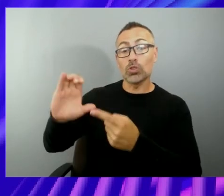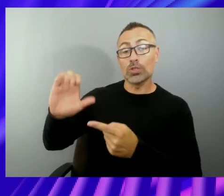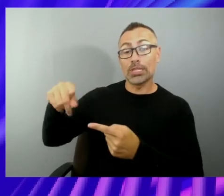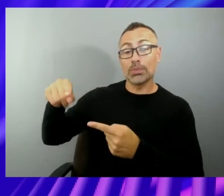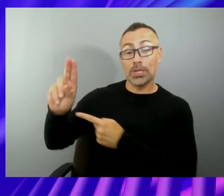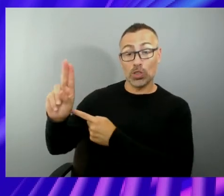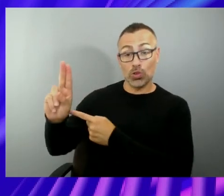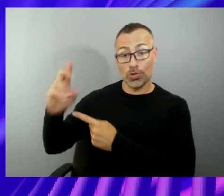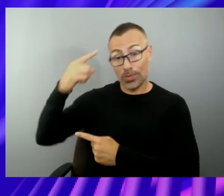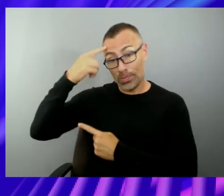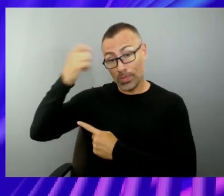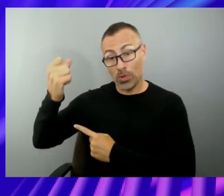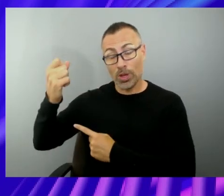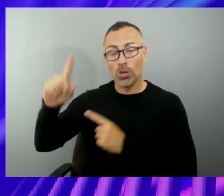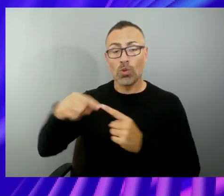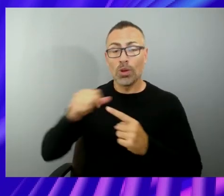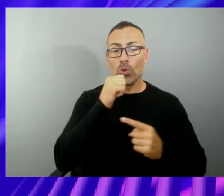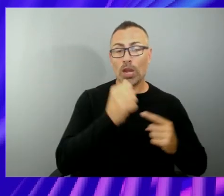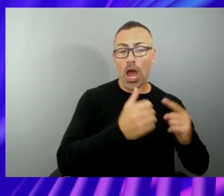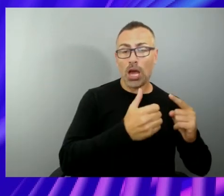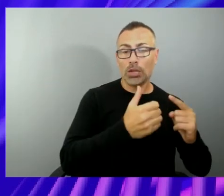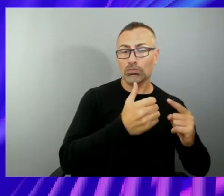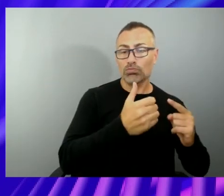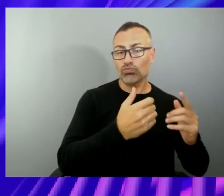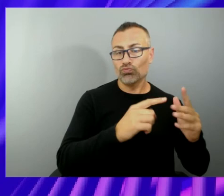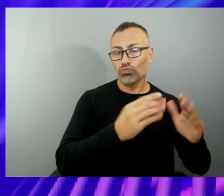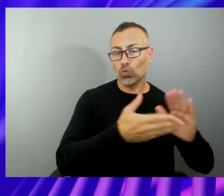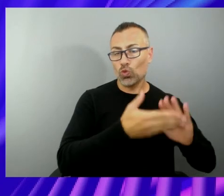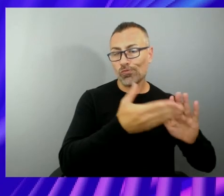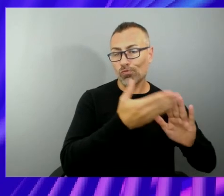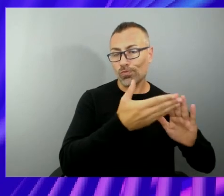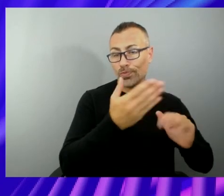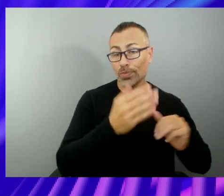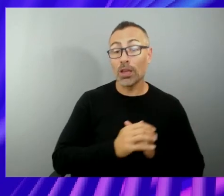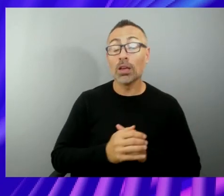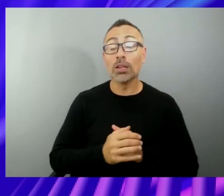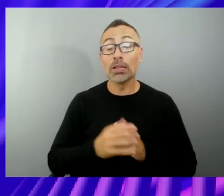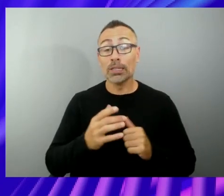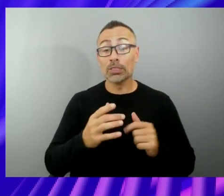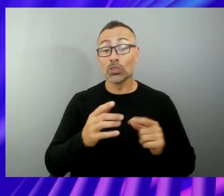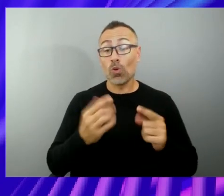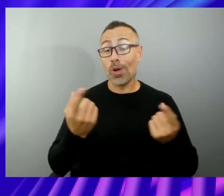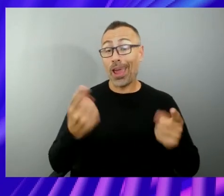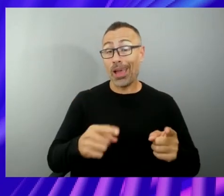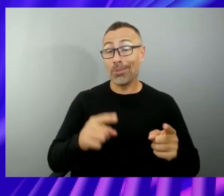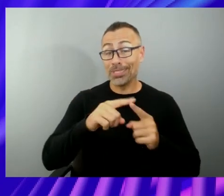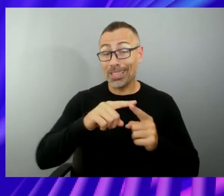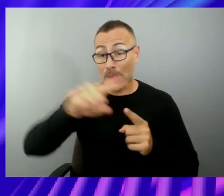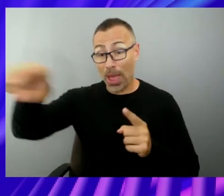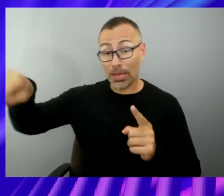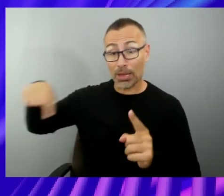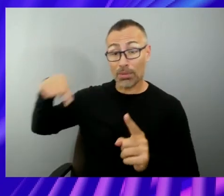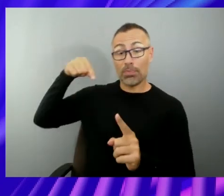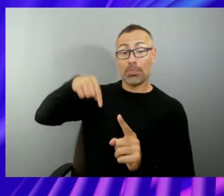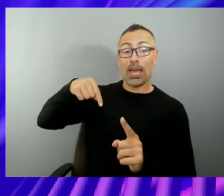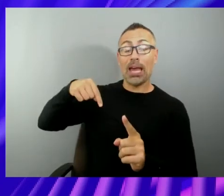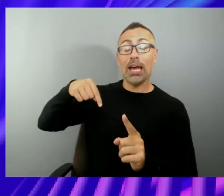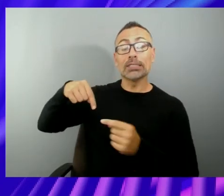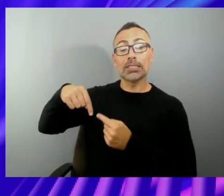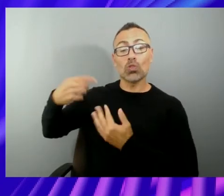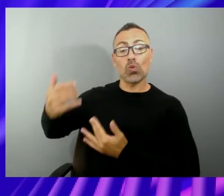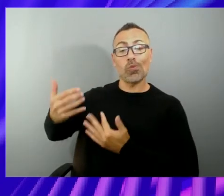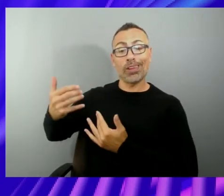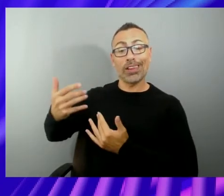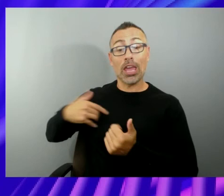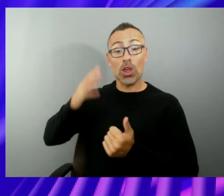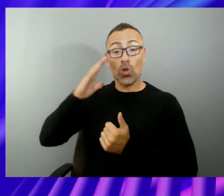And as you're moving through the backward passes, it automatically loads them when they are needed. So those